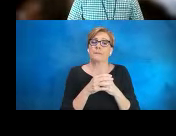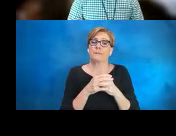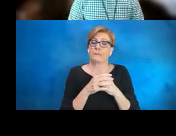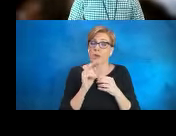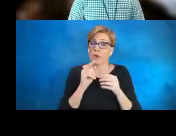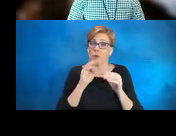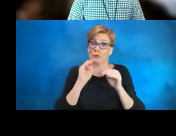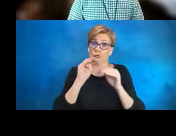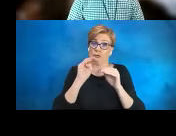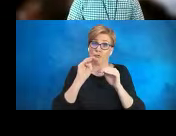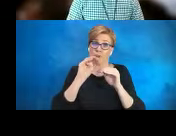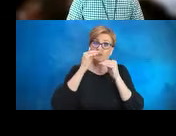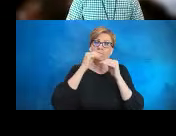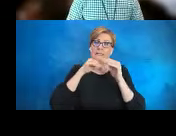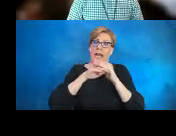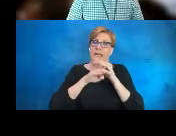field offices.